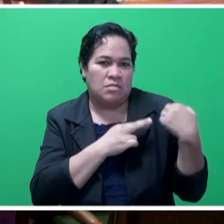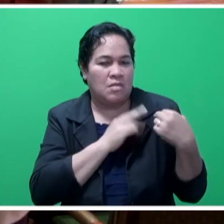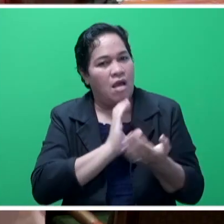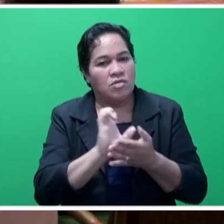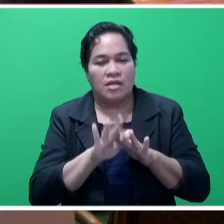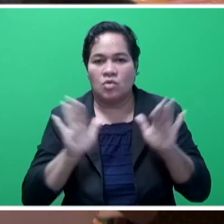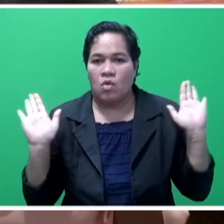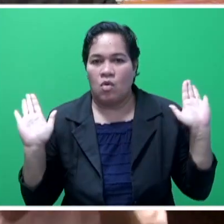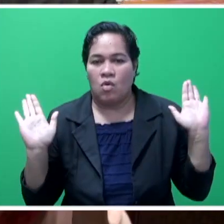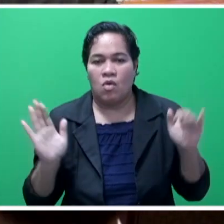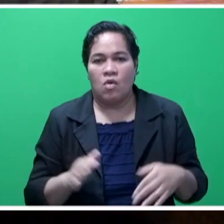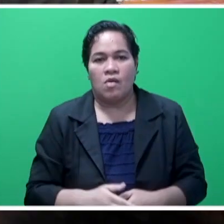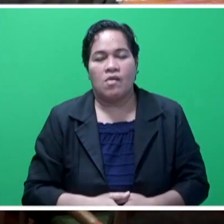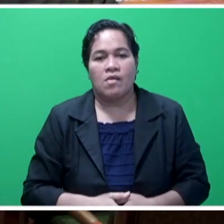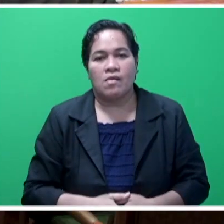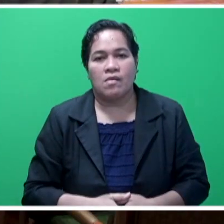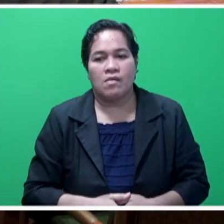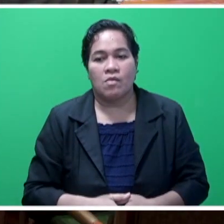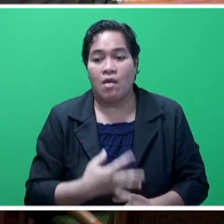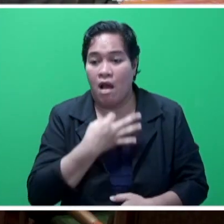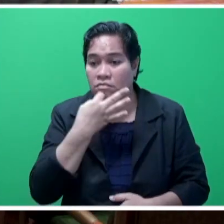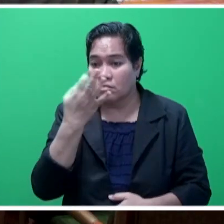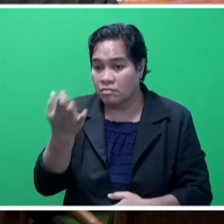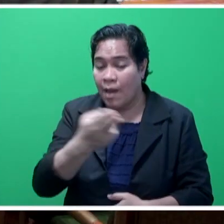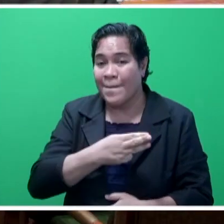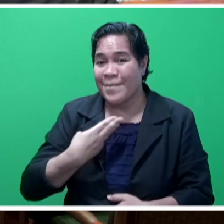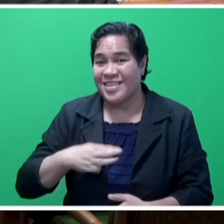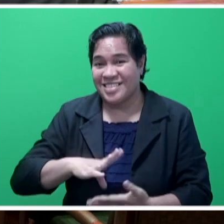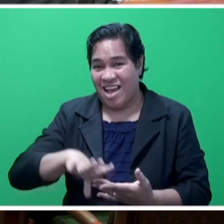Thank you. Honourable Minister, you have the floor.